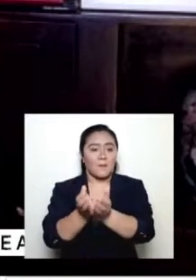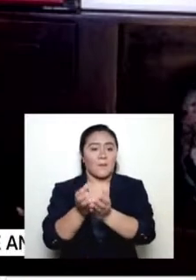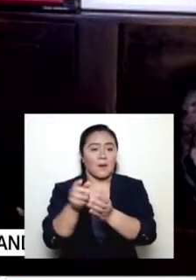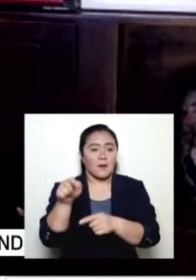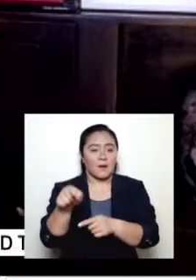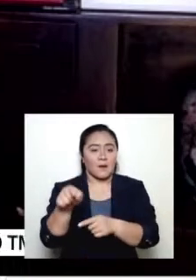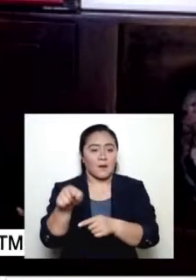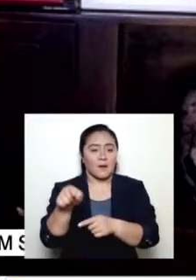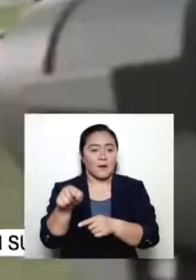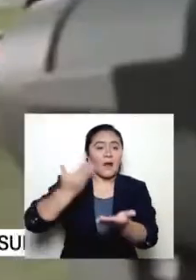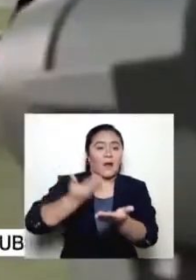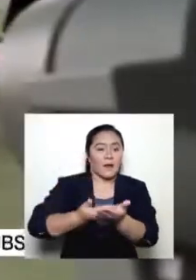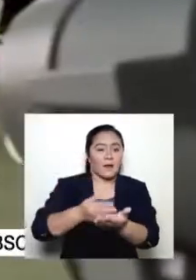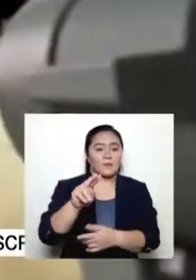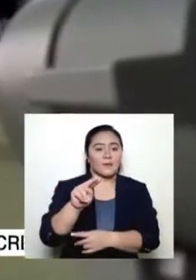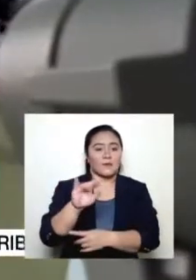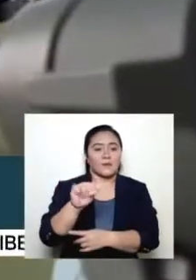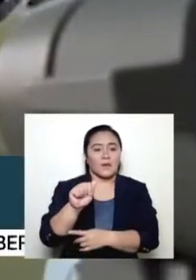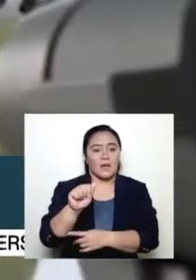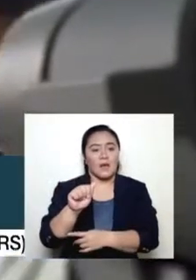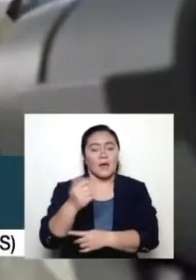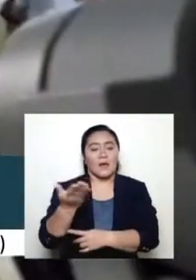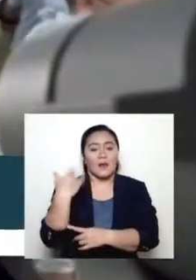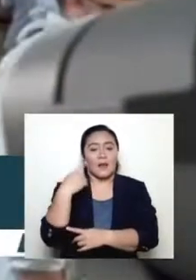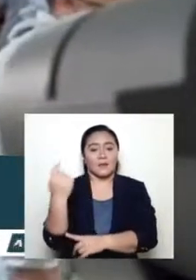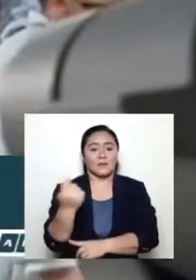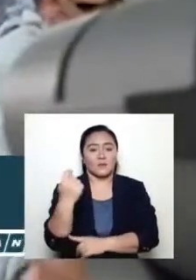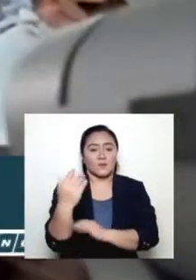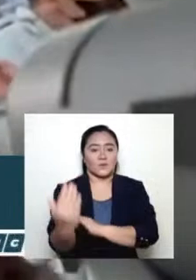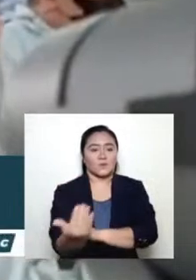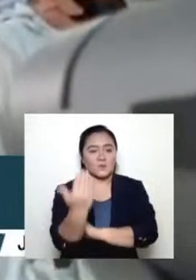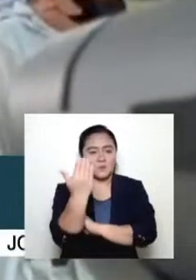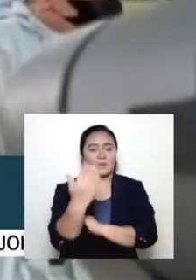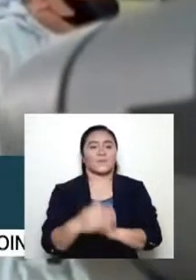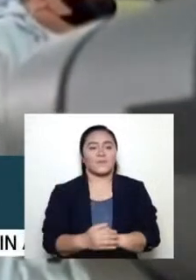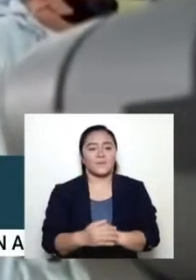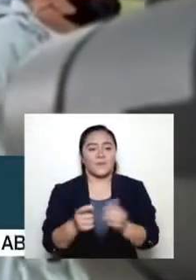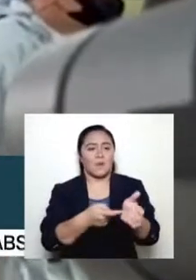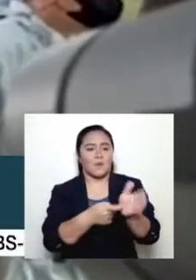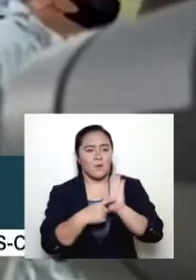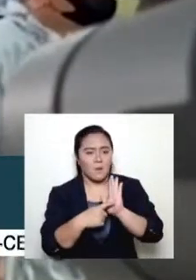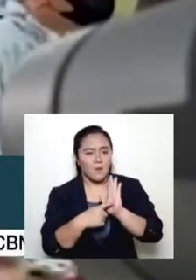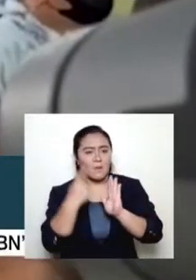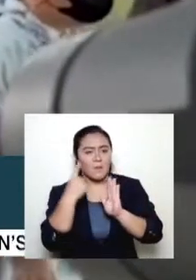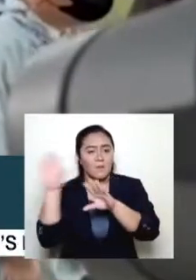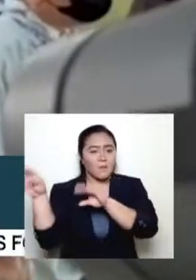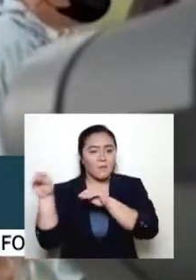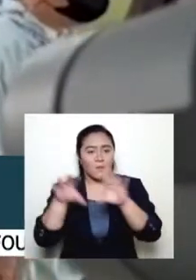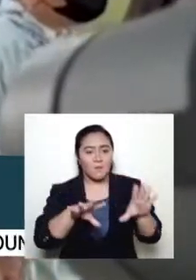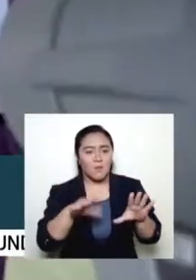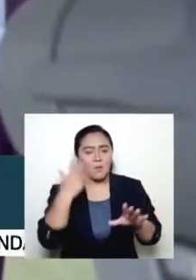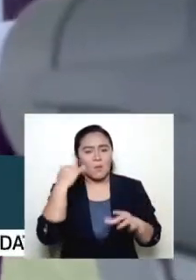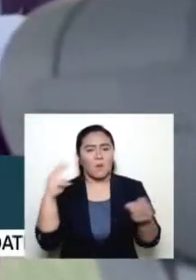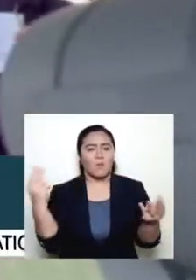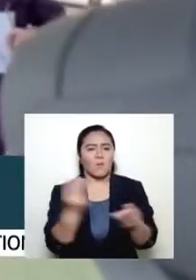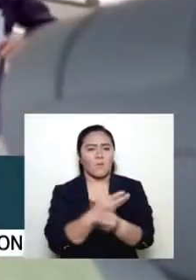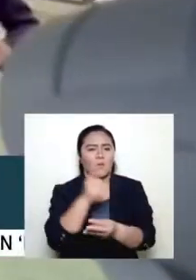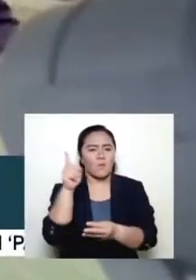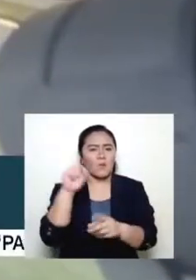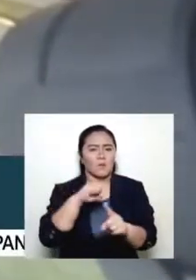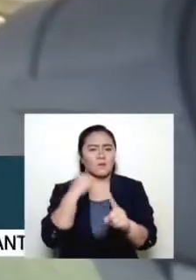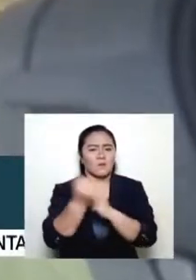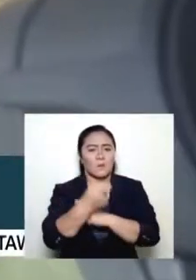Breeze, arrived at the Ninoy Aquino International Airport Tuesday morning. They requested repatriation due to the worsening situation in